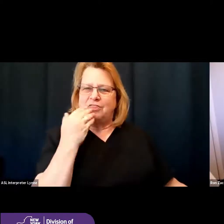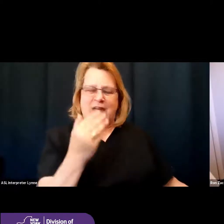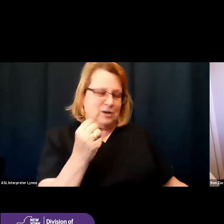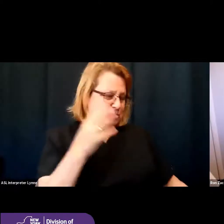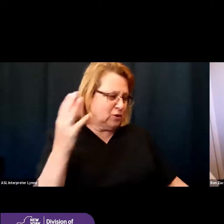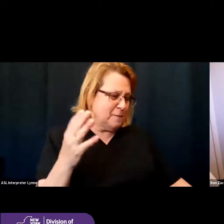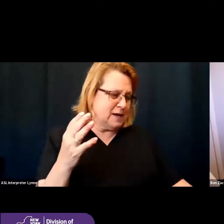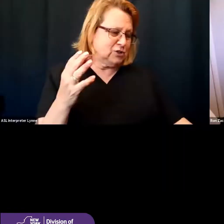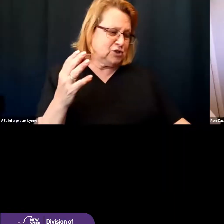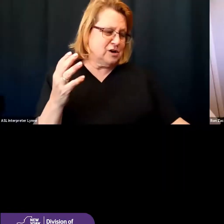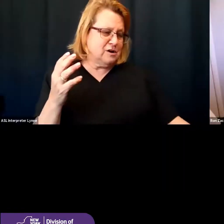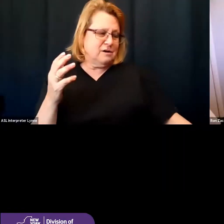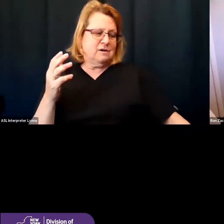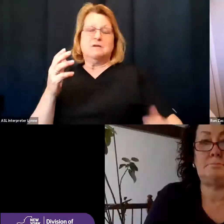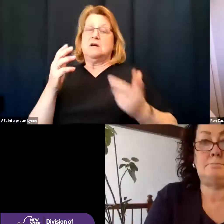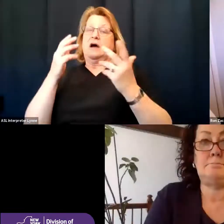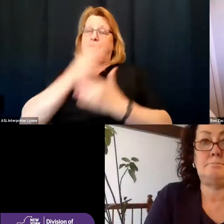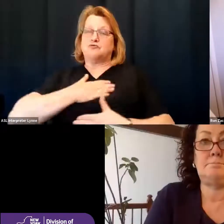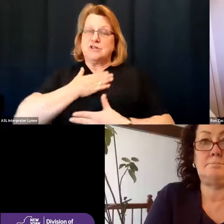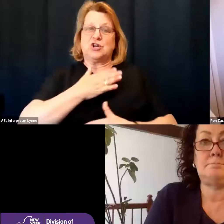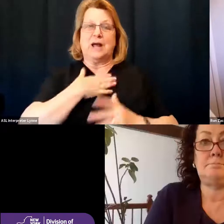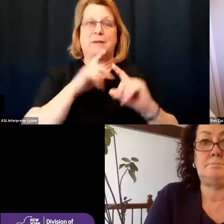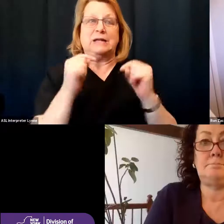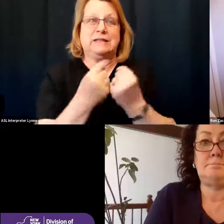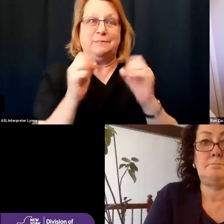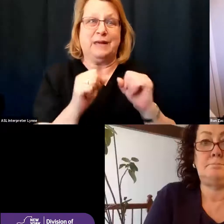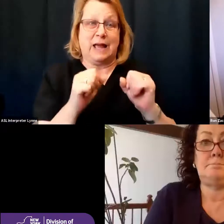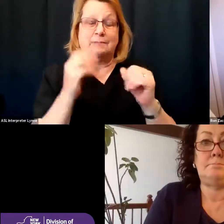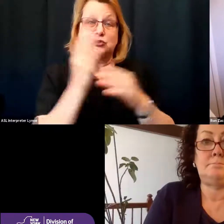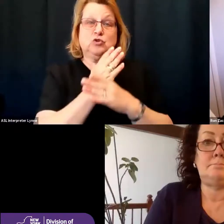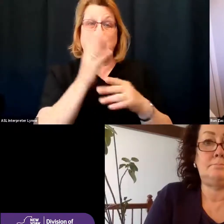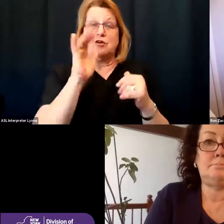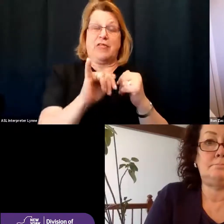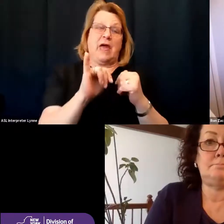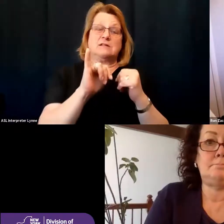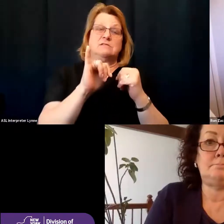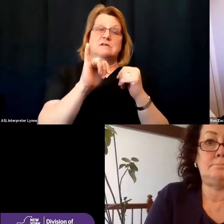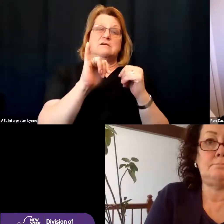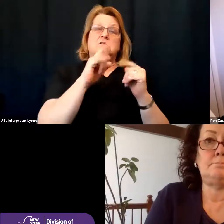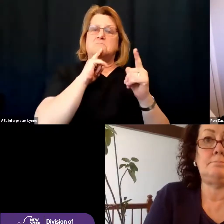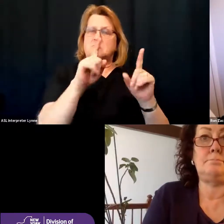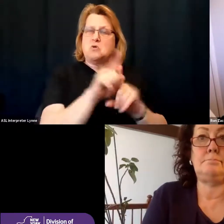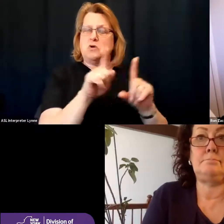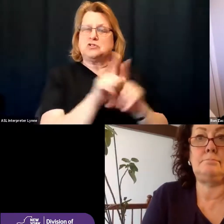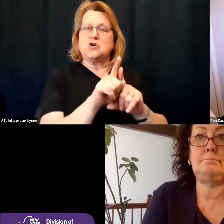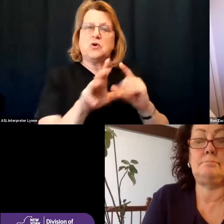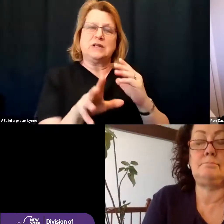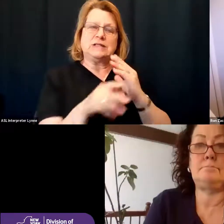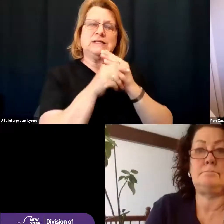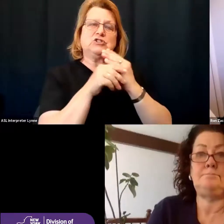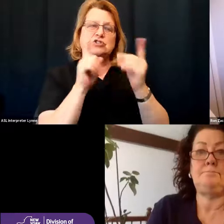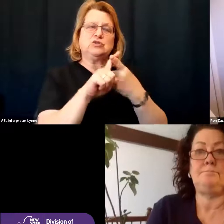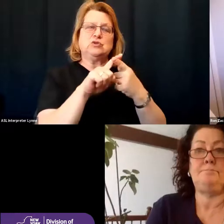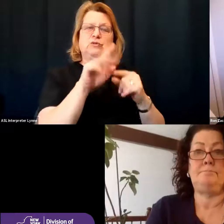much. I appreciate my team being able to share that. And in addition to videos like